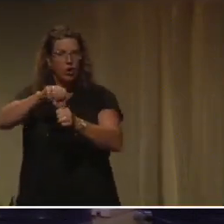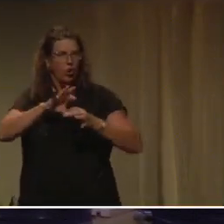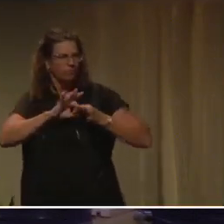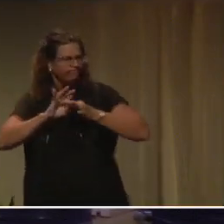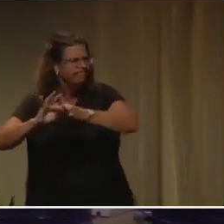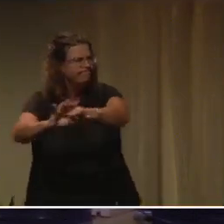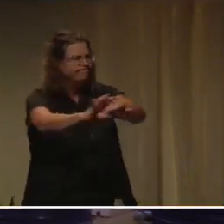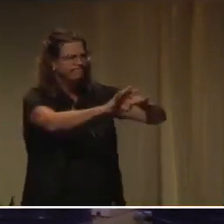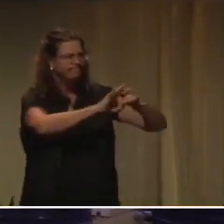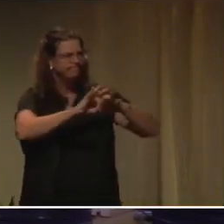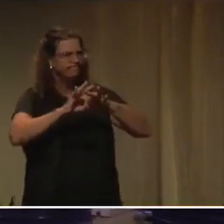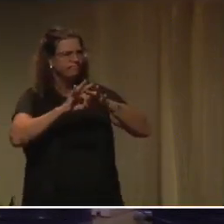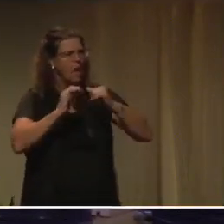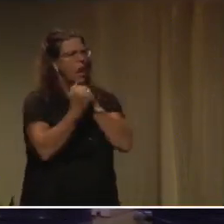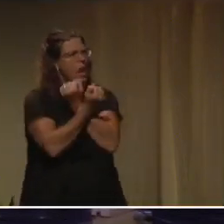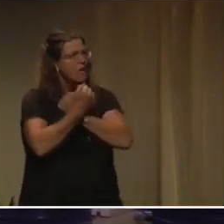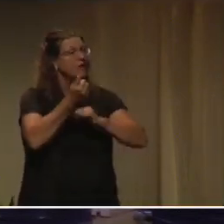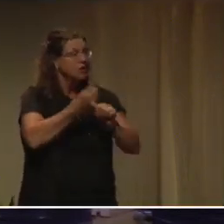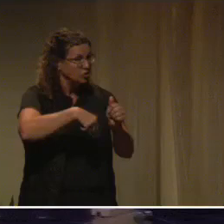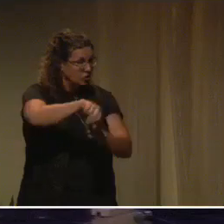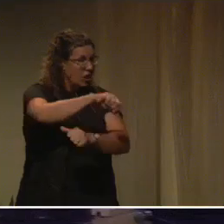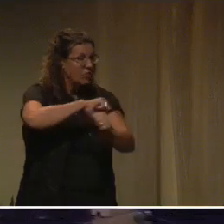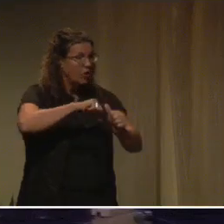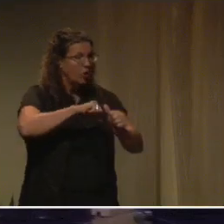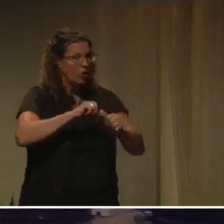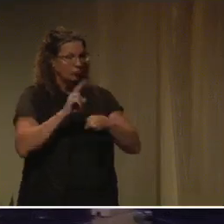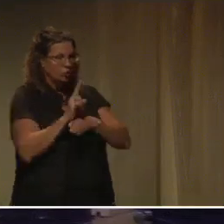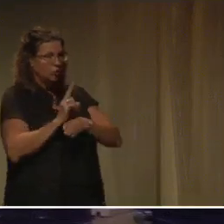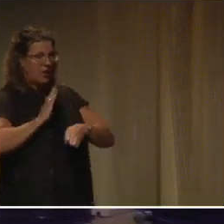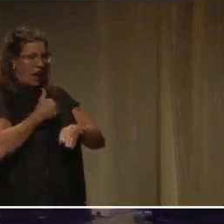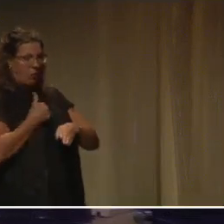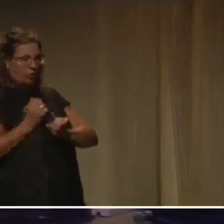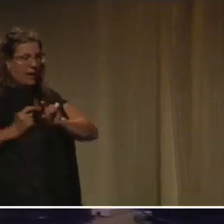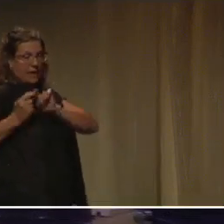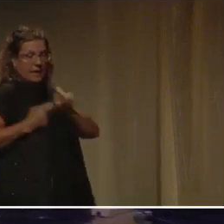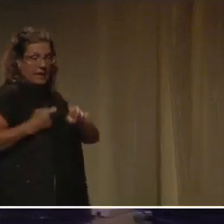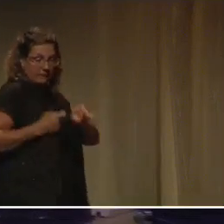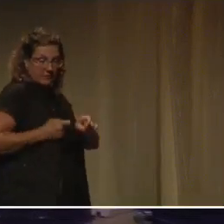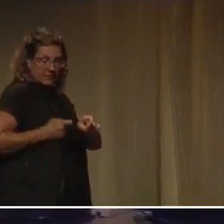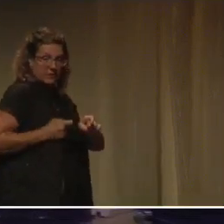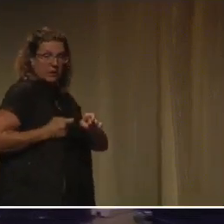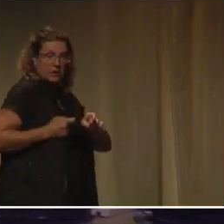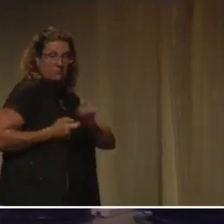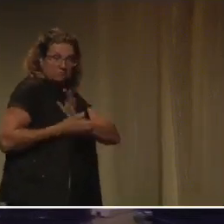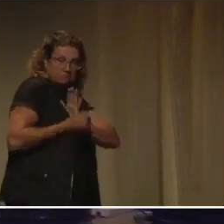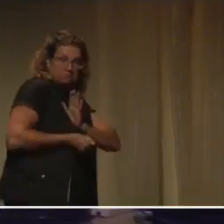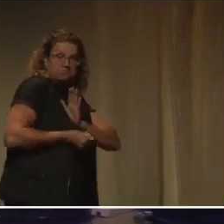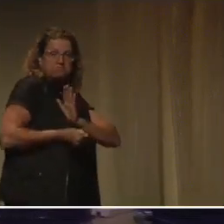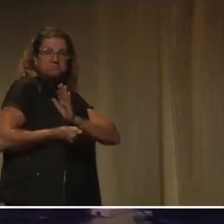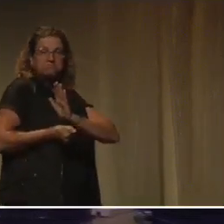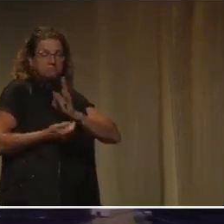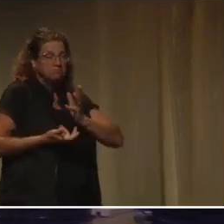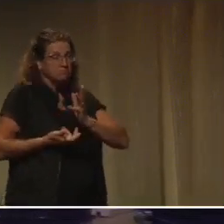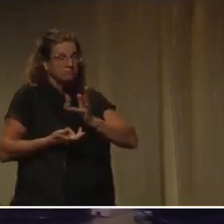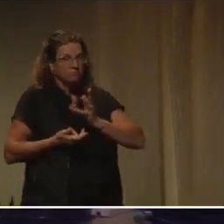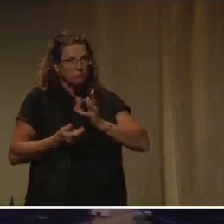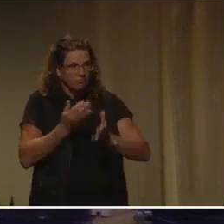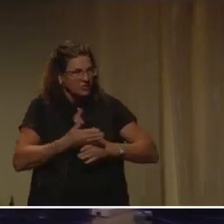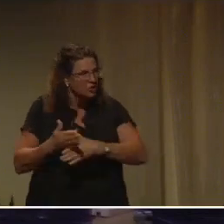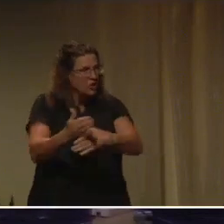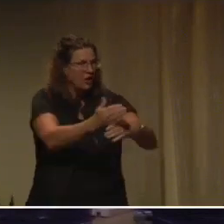and loving one another and using our gifts to serve God together. And I just want to ask you, Scott, you love